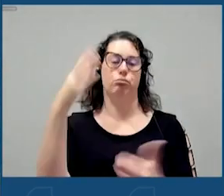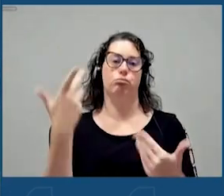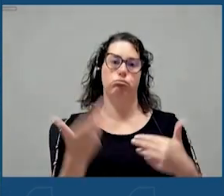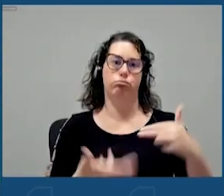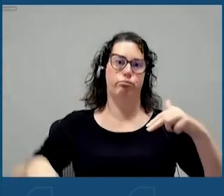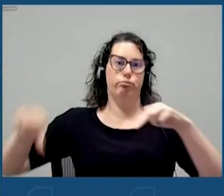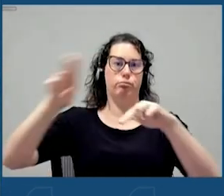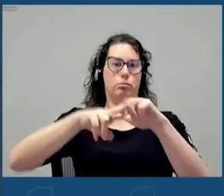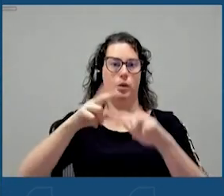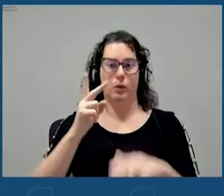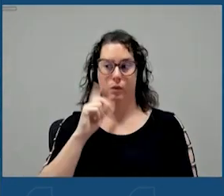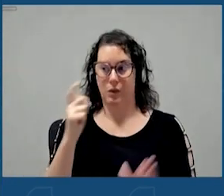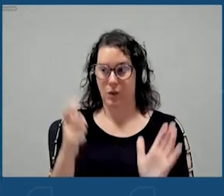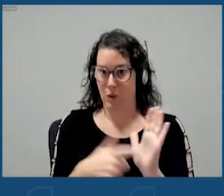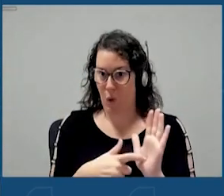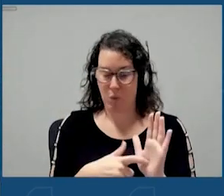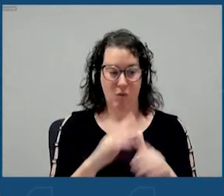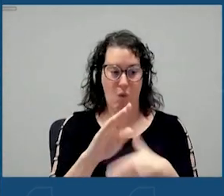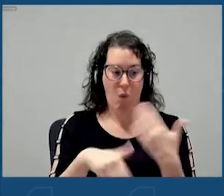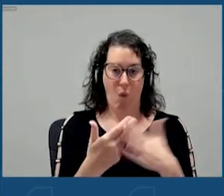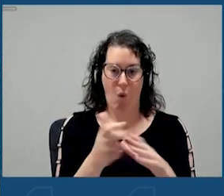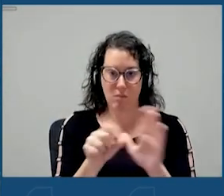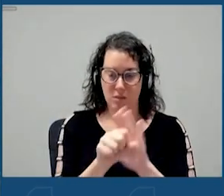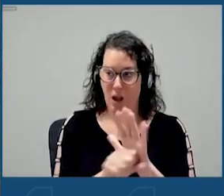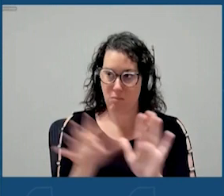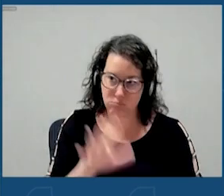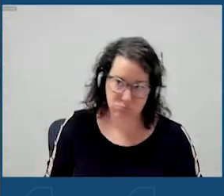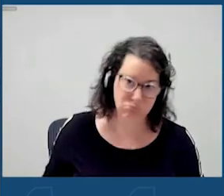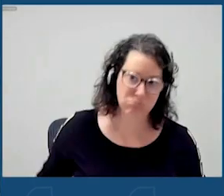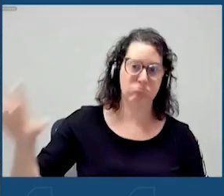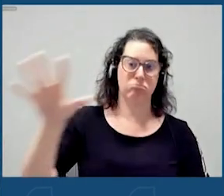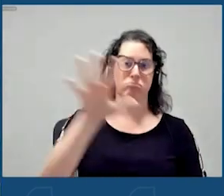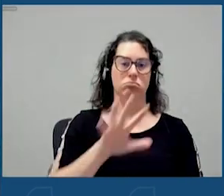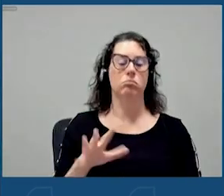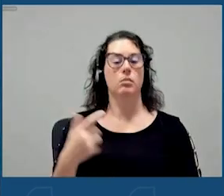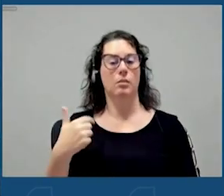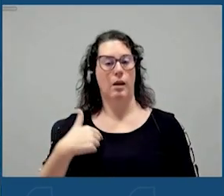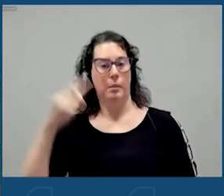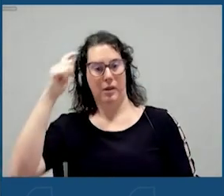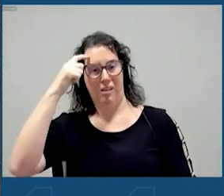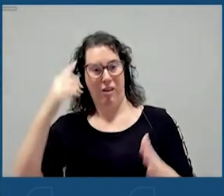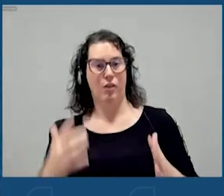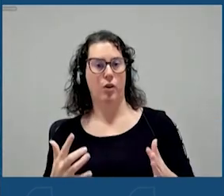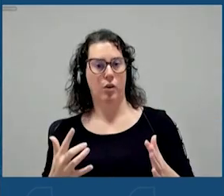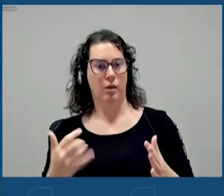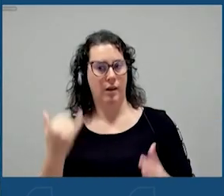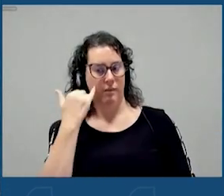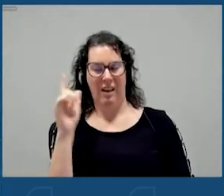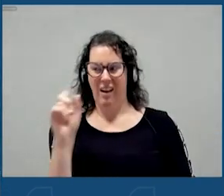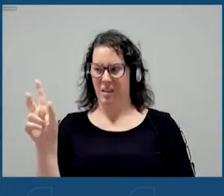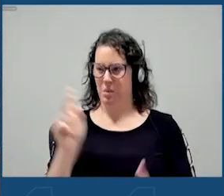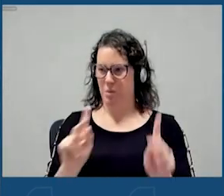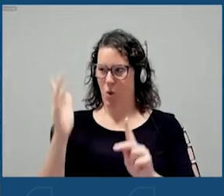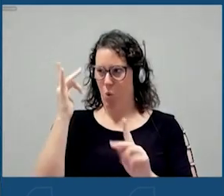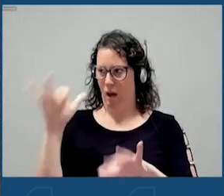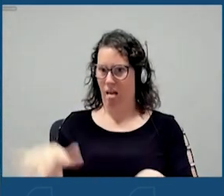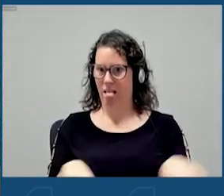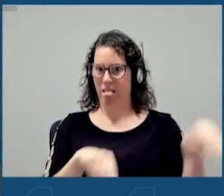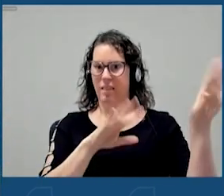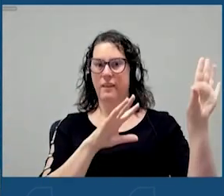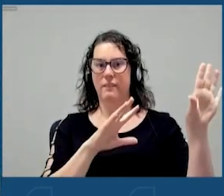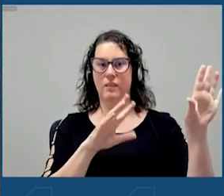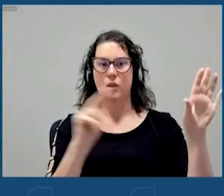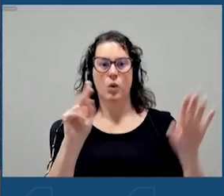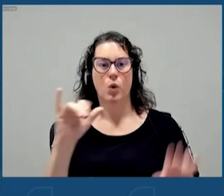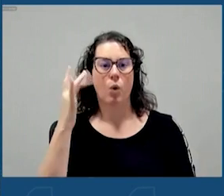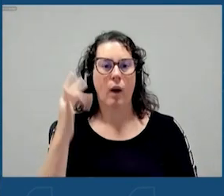Buffalo to Brooklyn. And as governor of this state, that is something when I ask people, why would anybody leave this state? People are